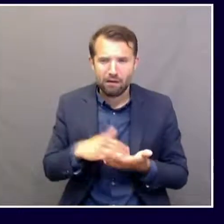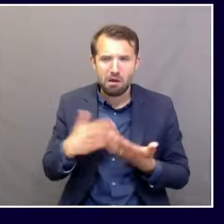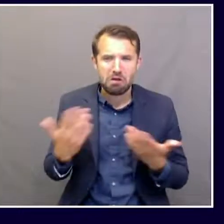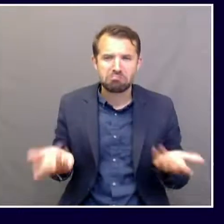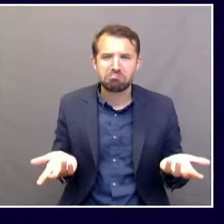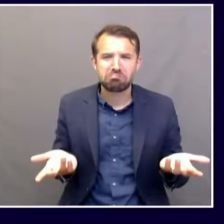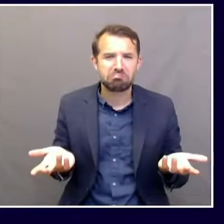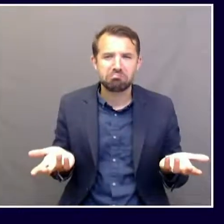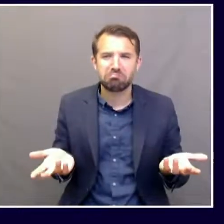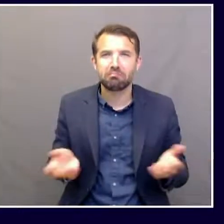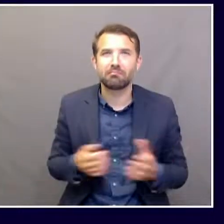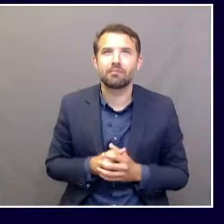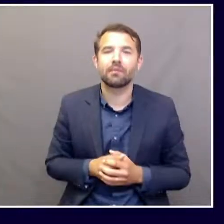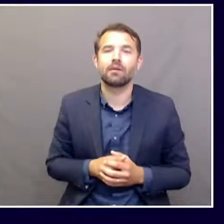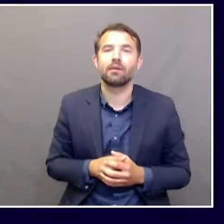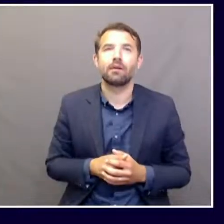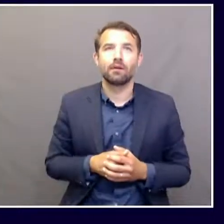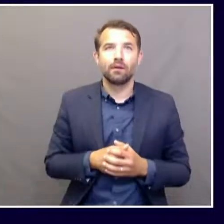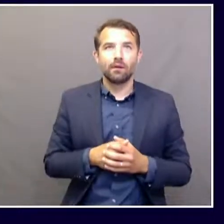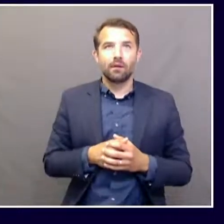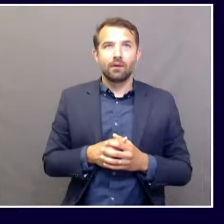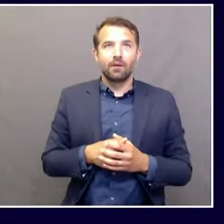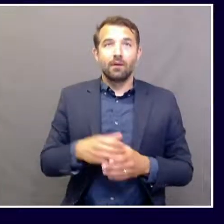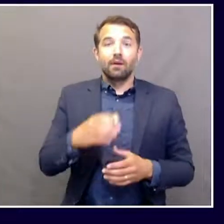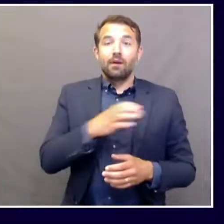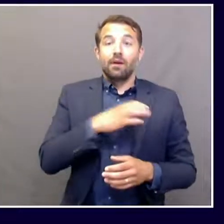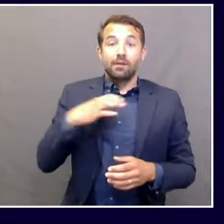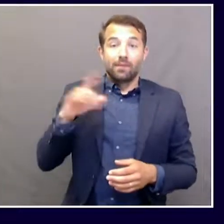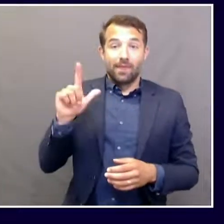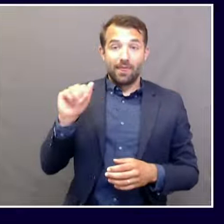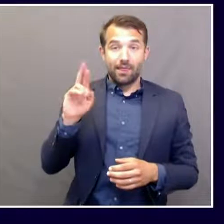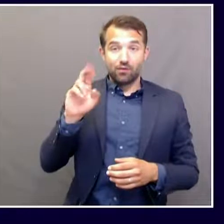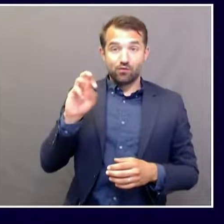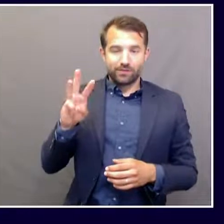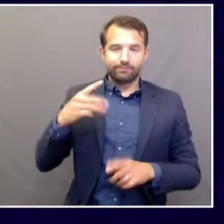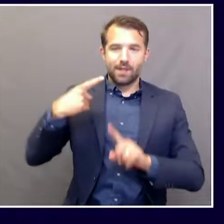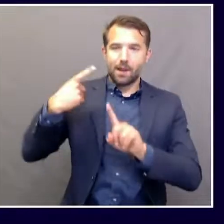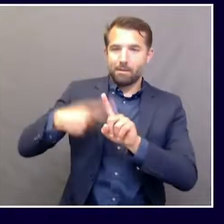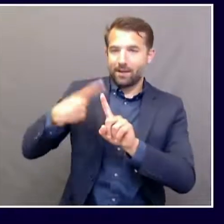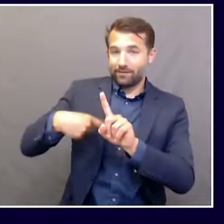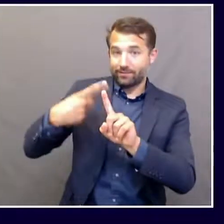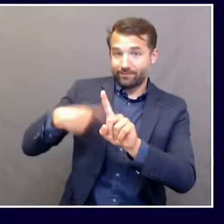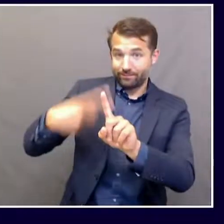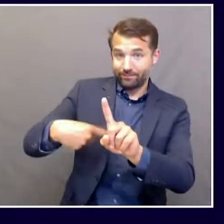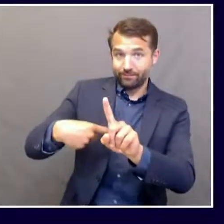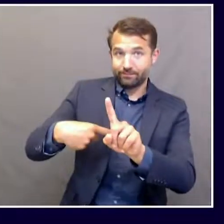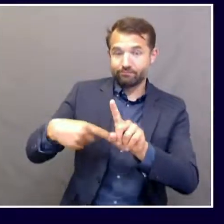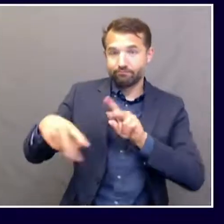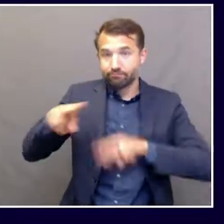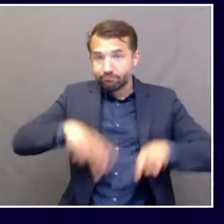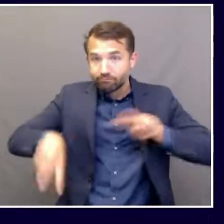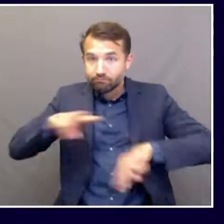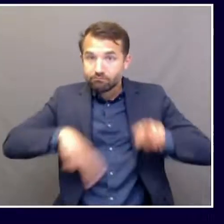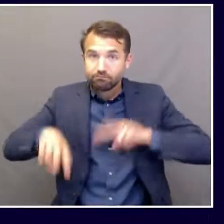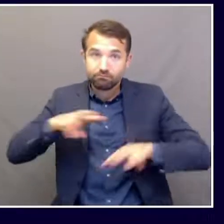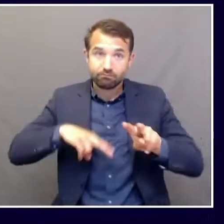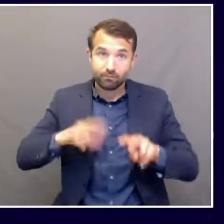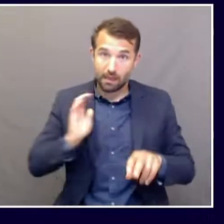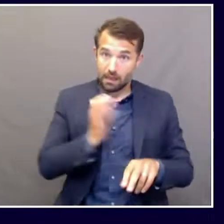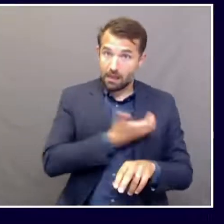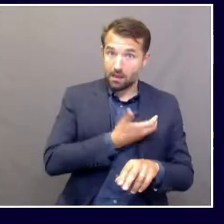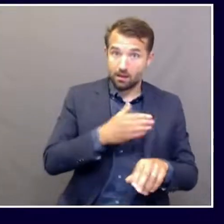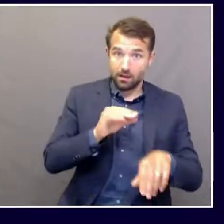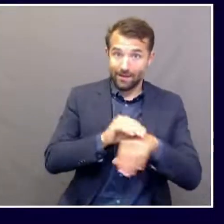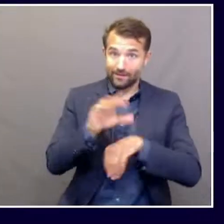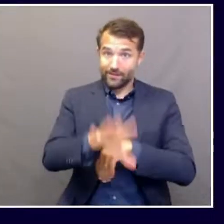Every month, we look at where we are with the pandemic to calibrate and adjust our guidance. And that is based on